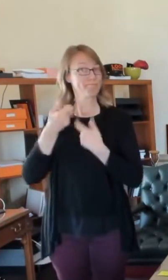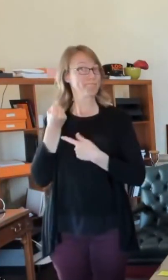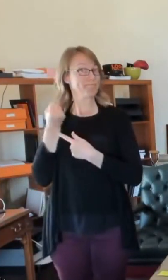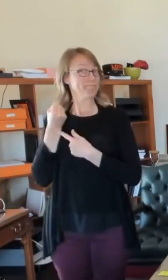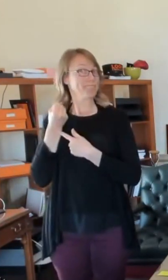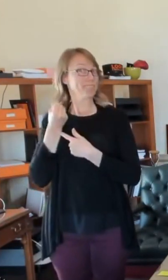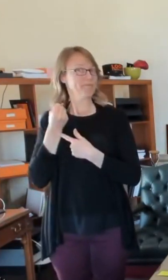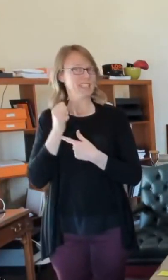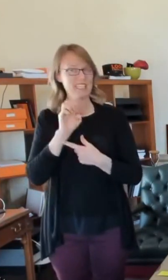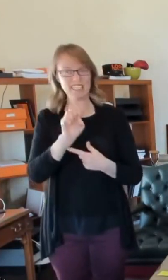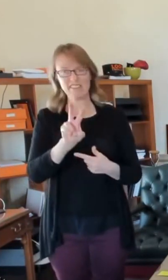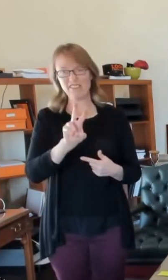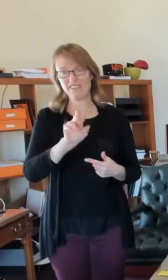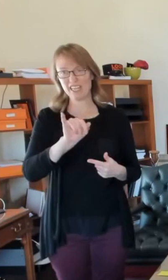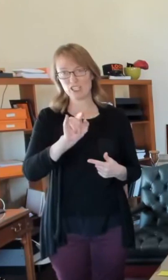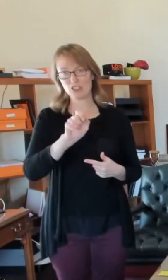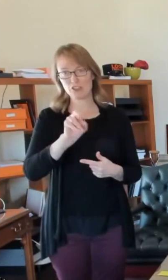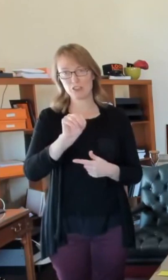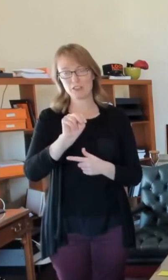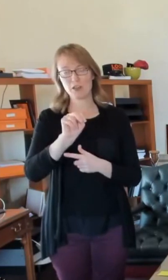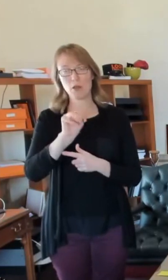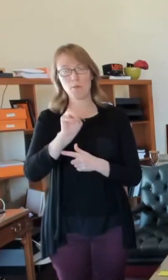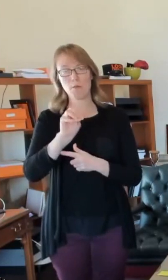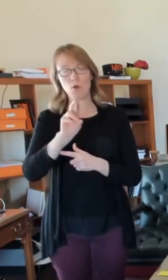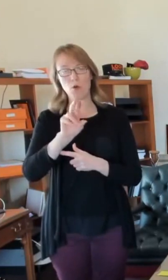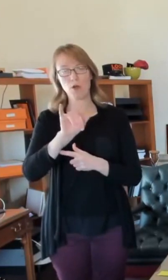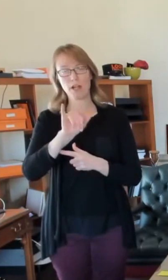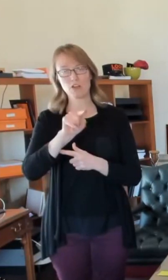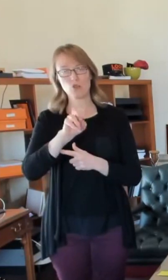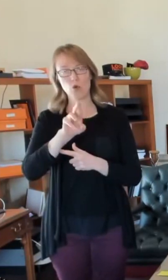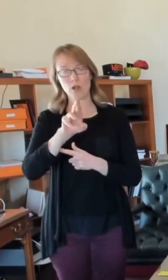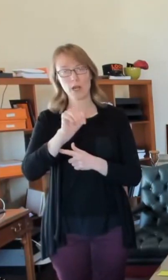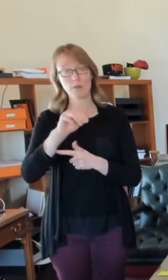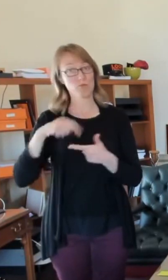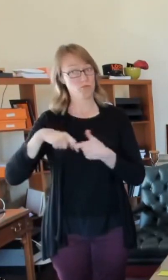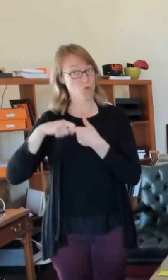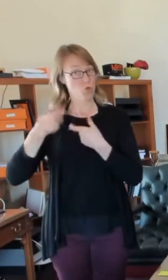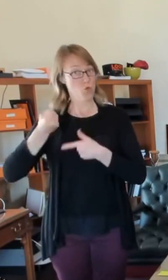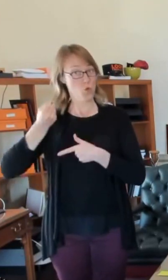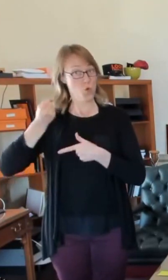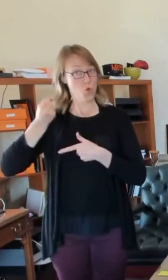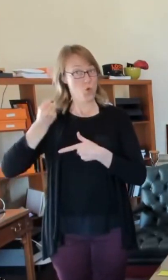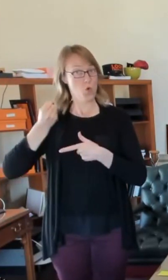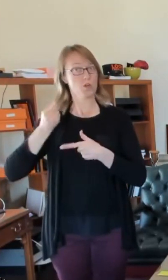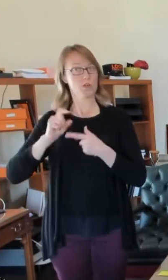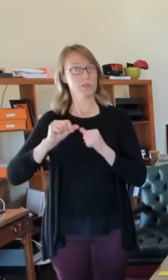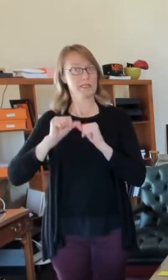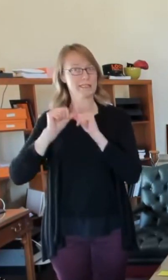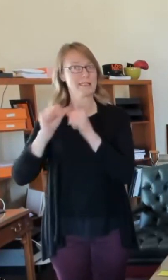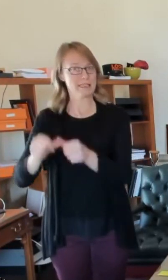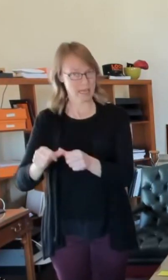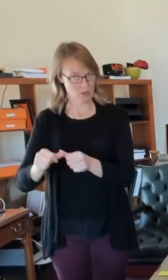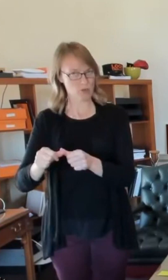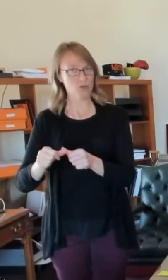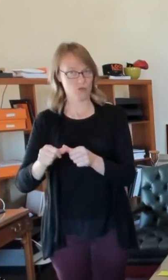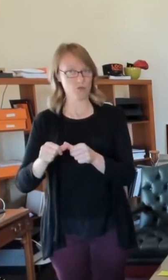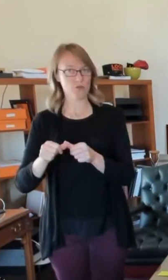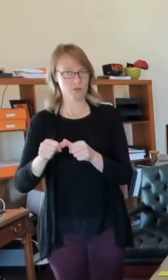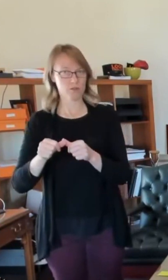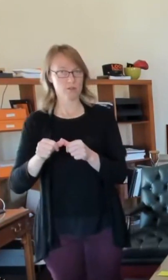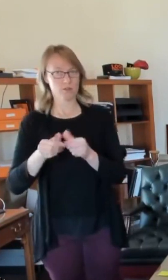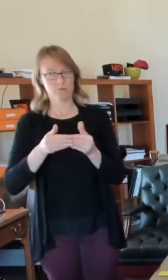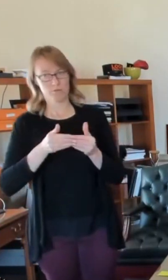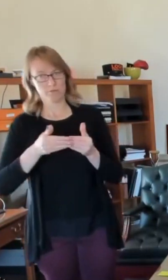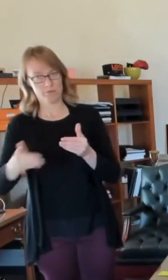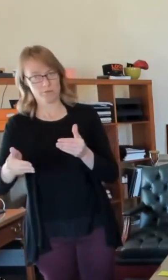something that we have worked on continuously over this last year with the judges, and they have continued to extend